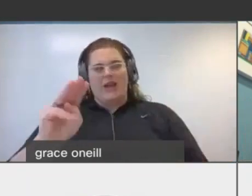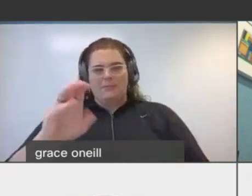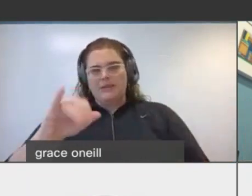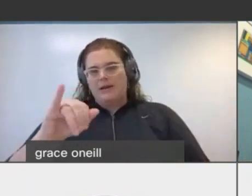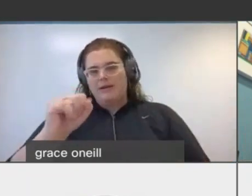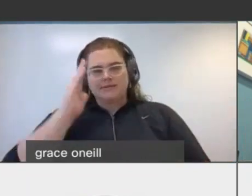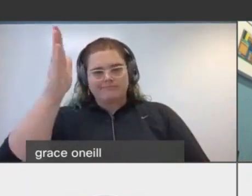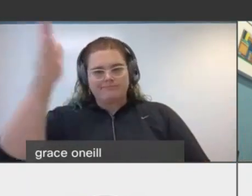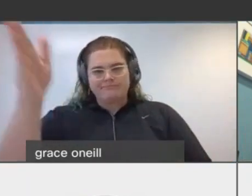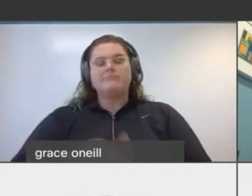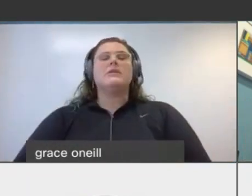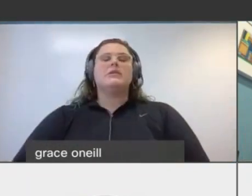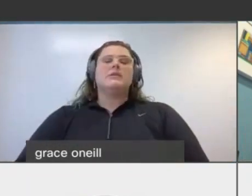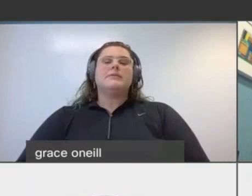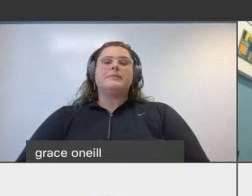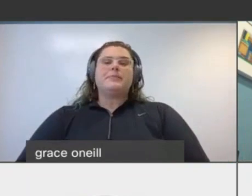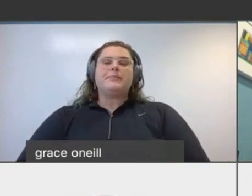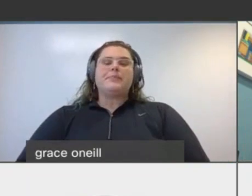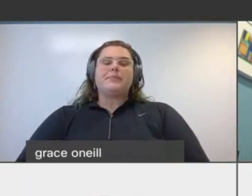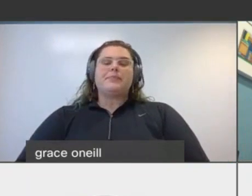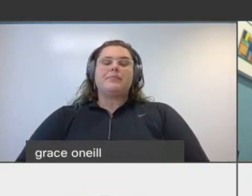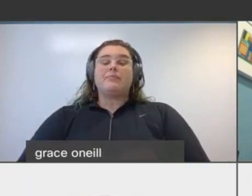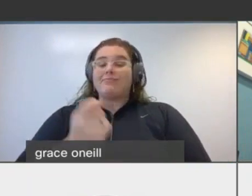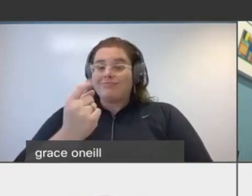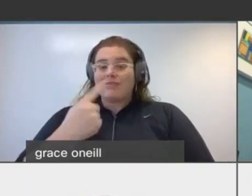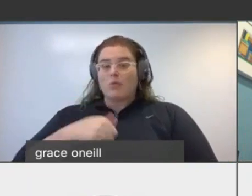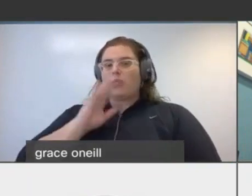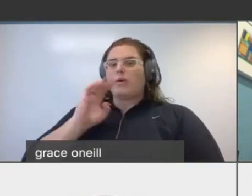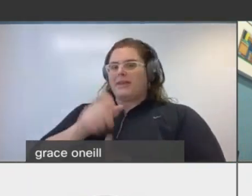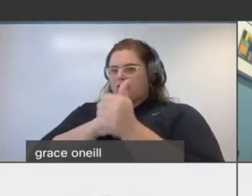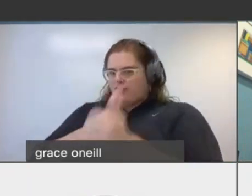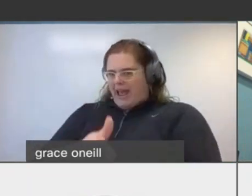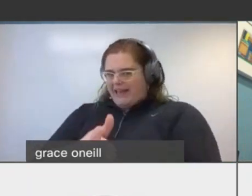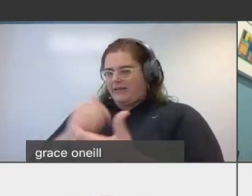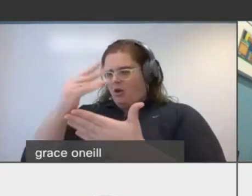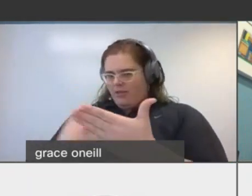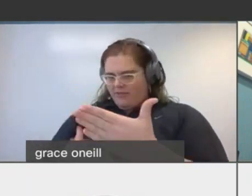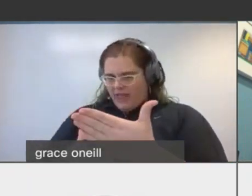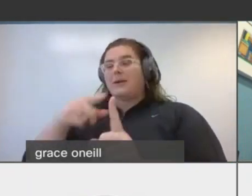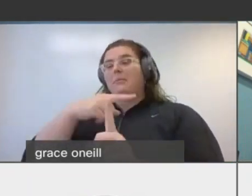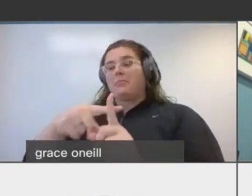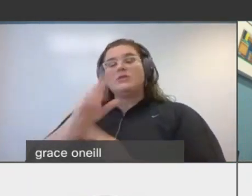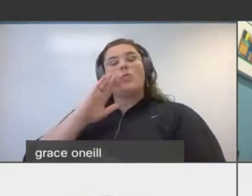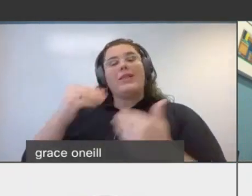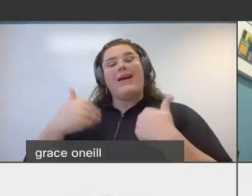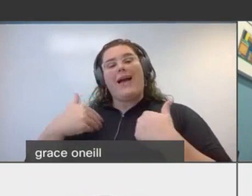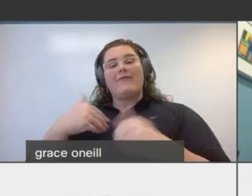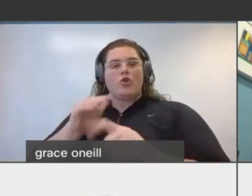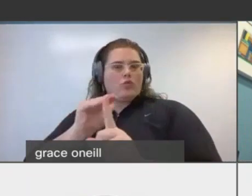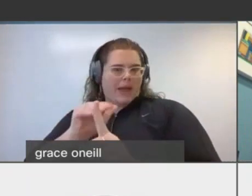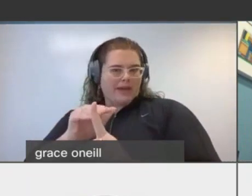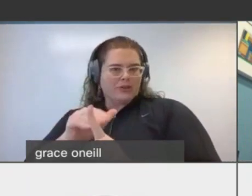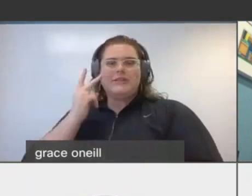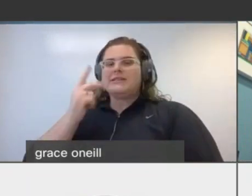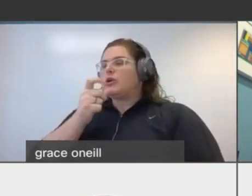that along with, there'll be a tickler to identify which people are due for a booster, and then we'll be tracking who